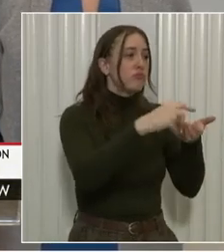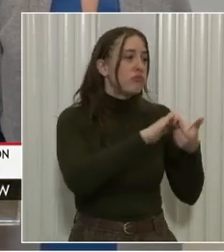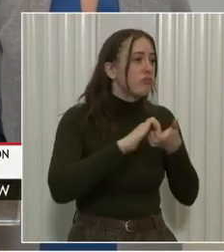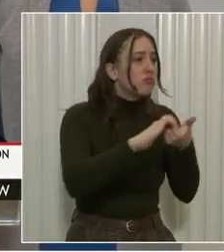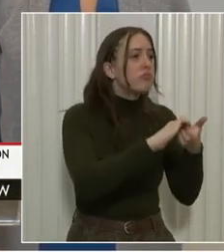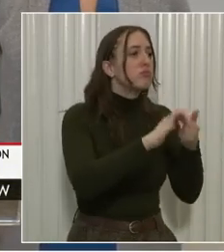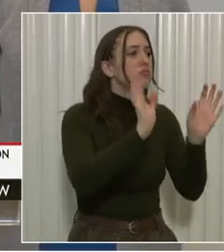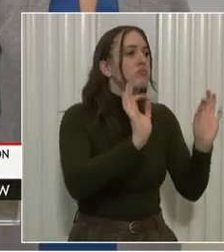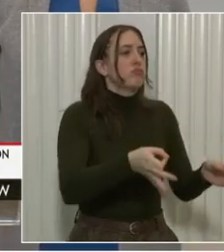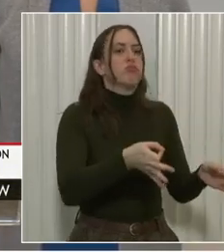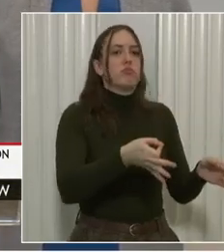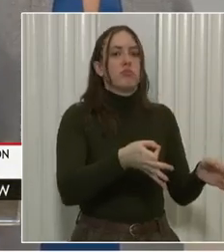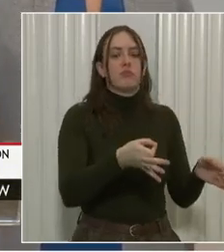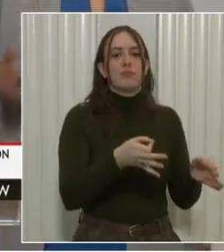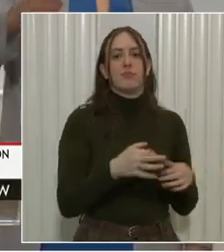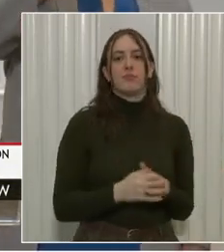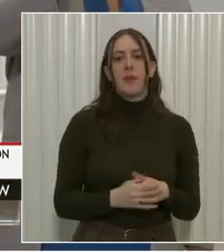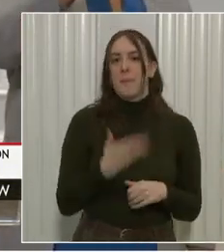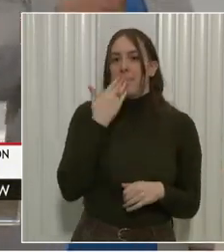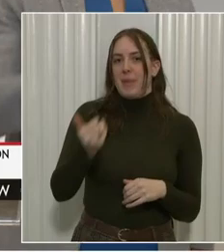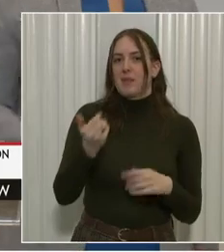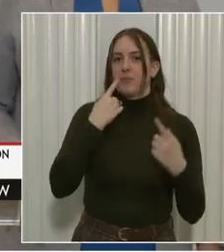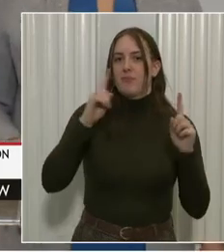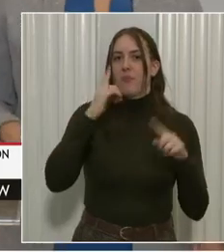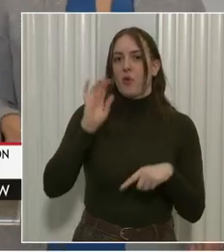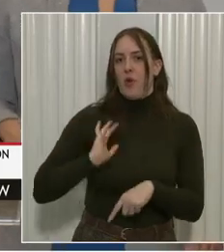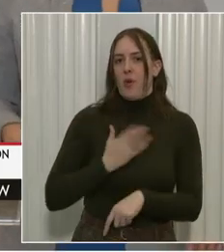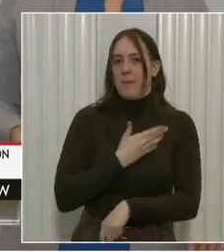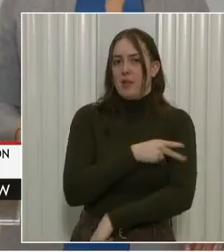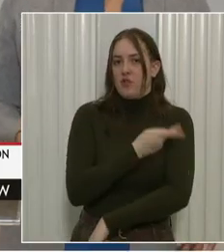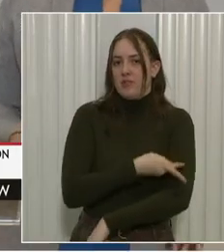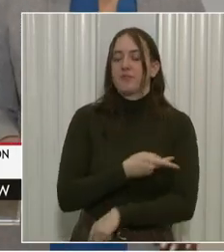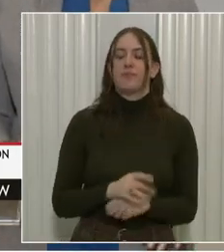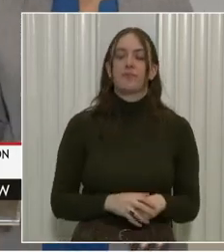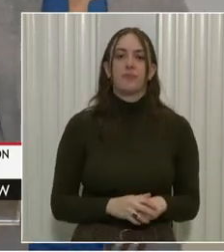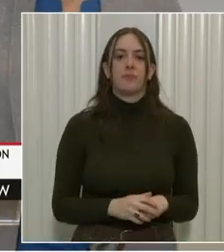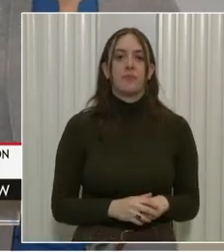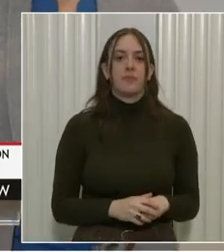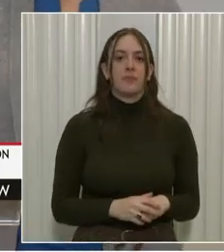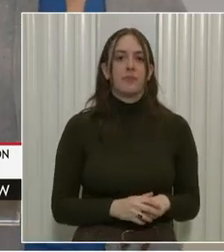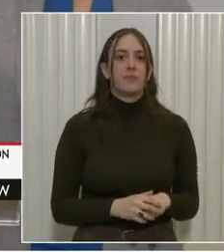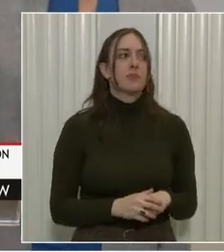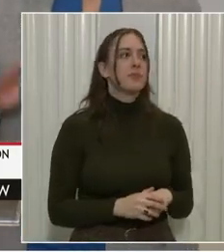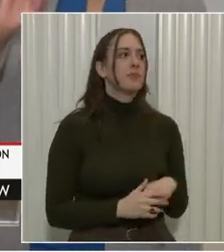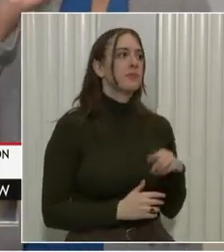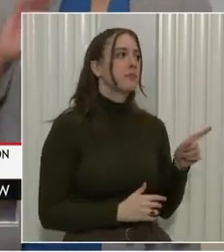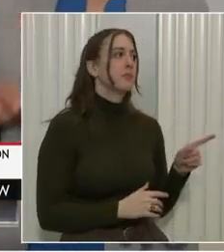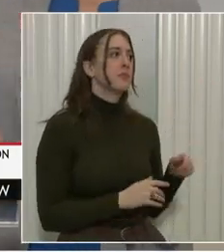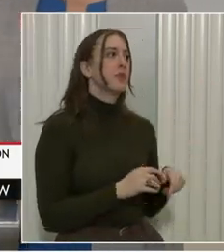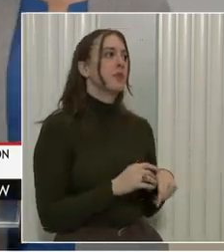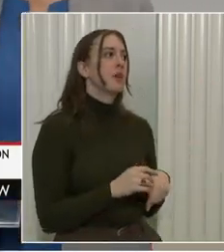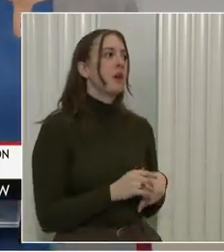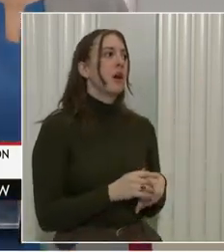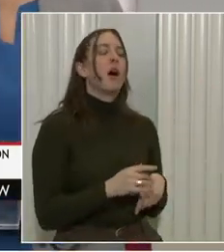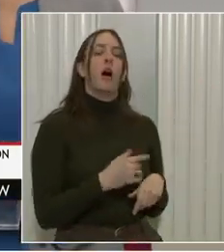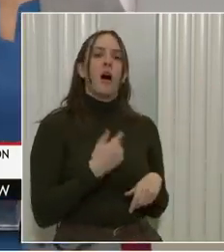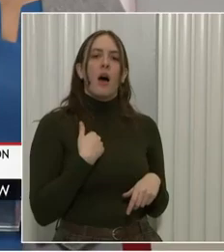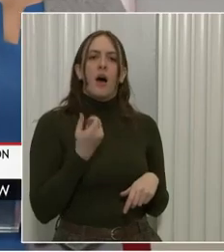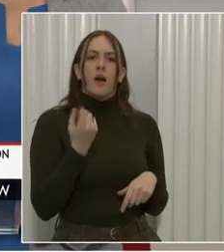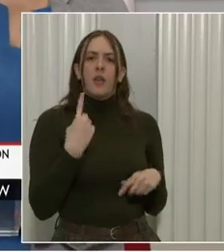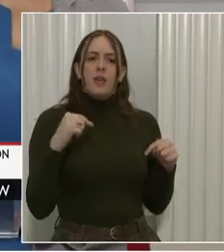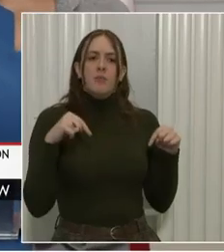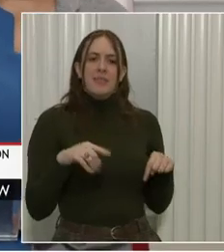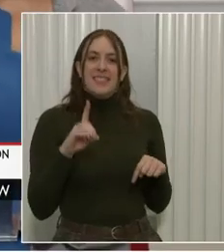for our patients. Mayor Bowser? Yeah. I understand not just in D.C. but big cities across the country there was